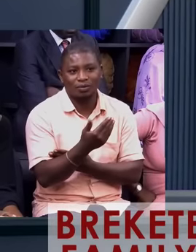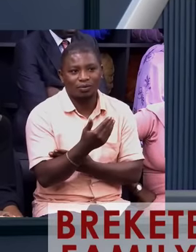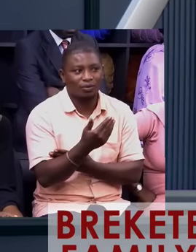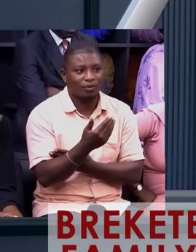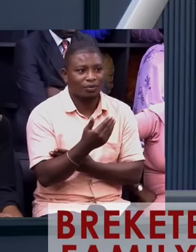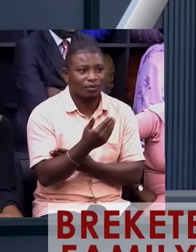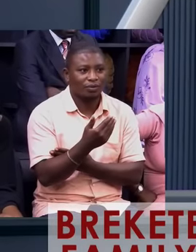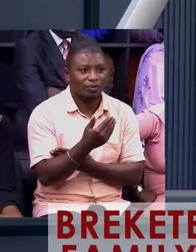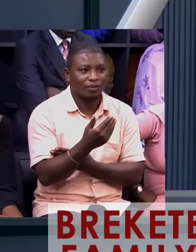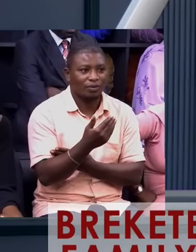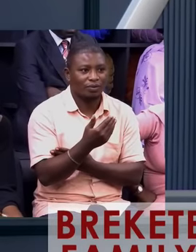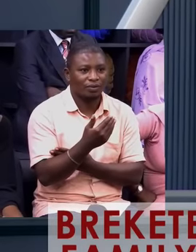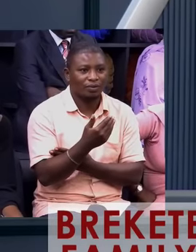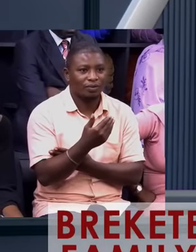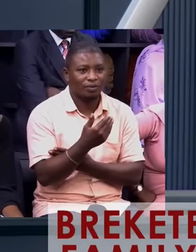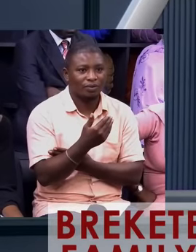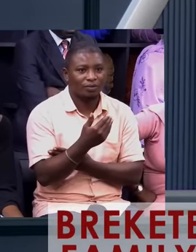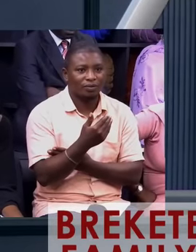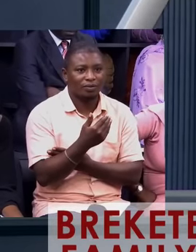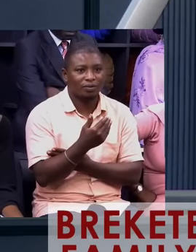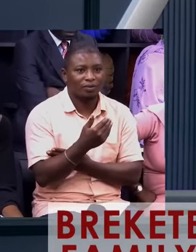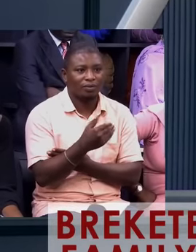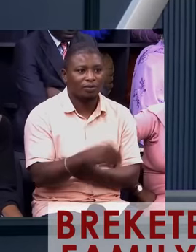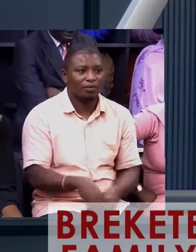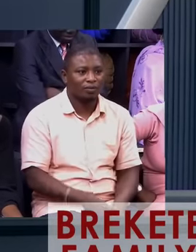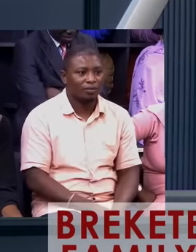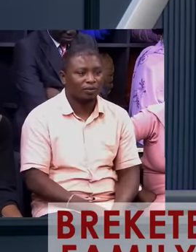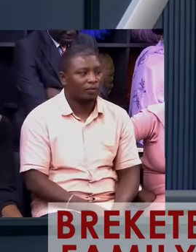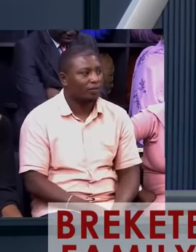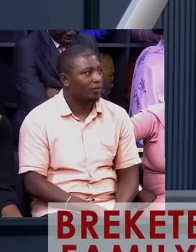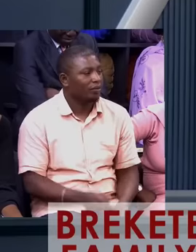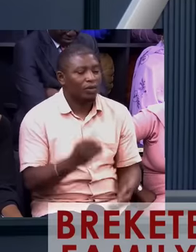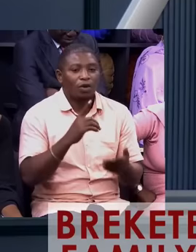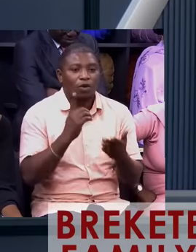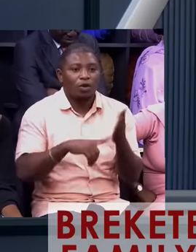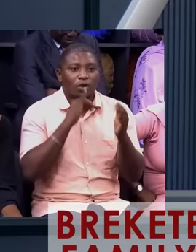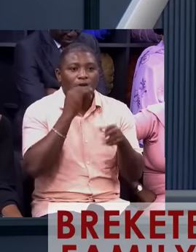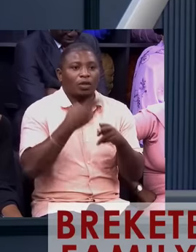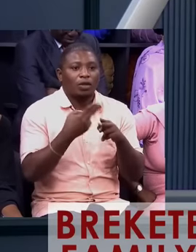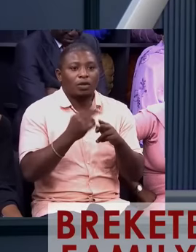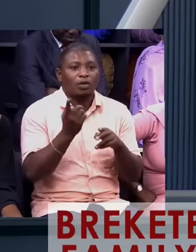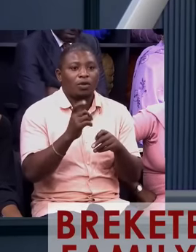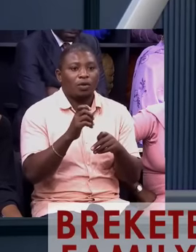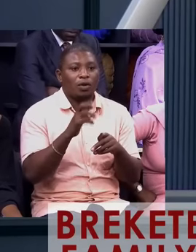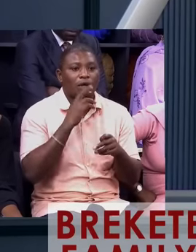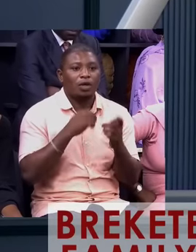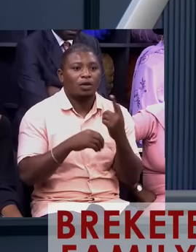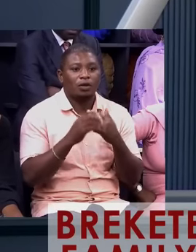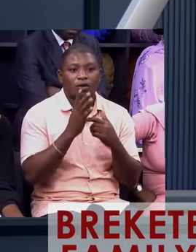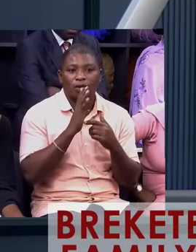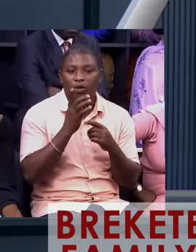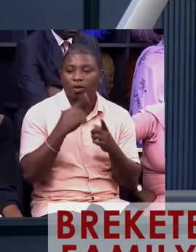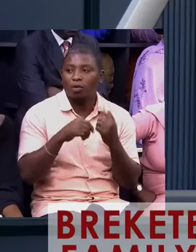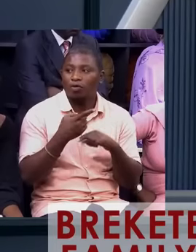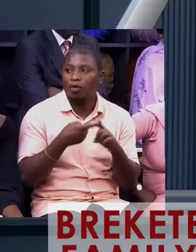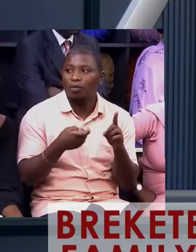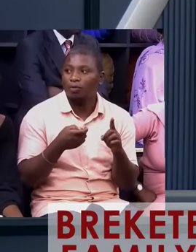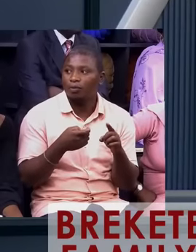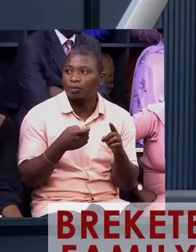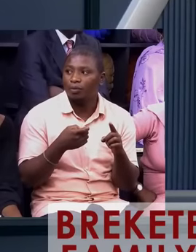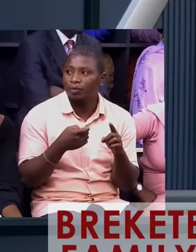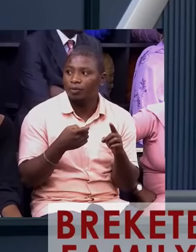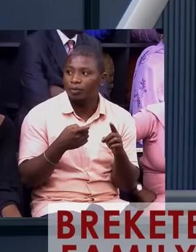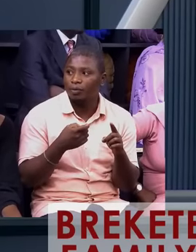morning hello good morning very present your name from name is